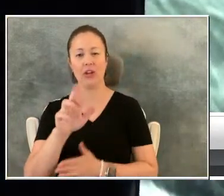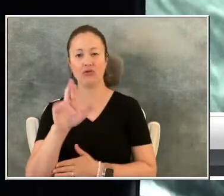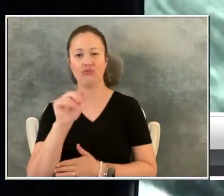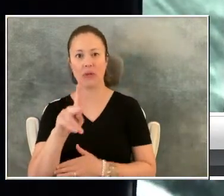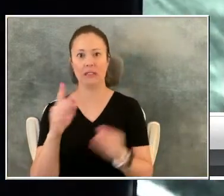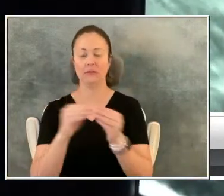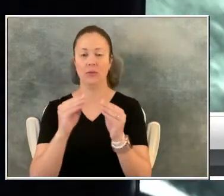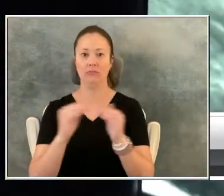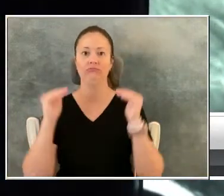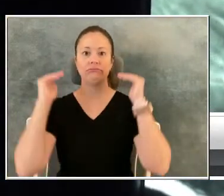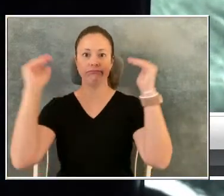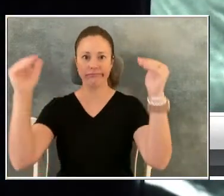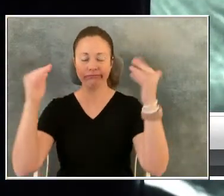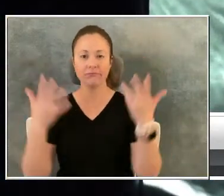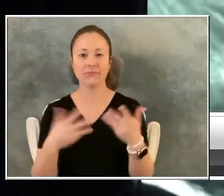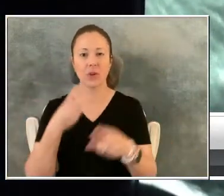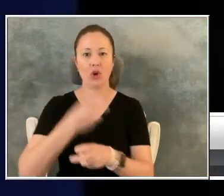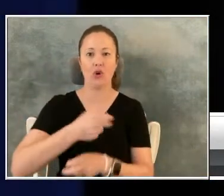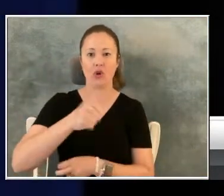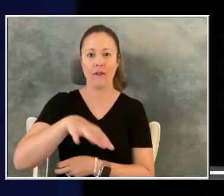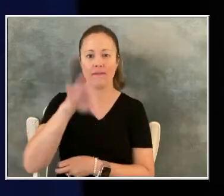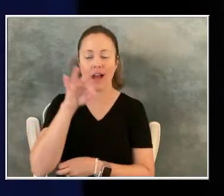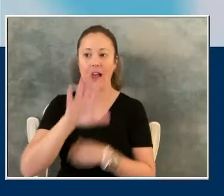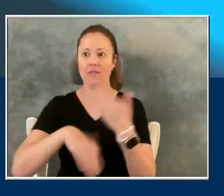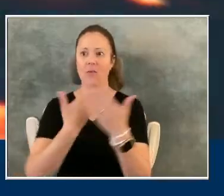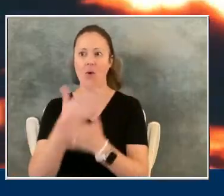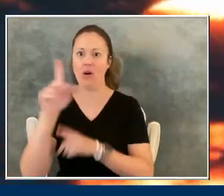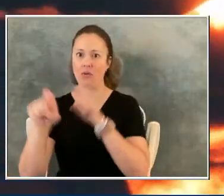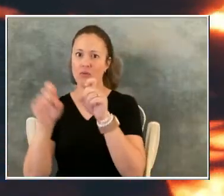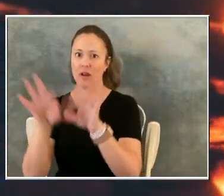all women should be asking when they get their mammogram.